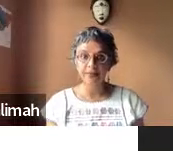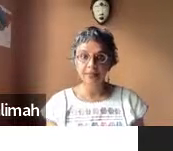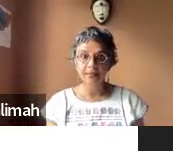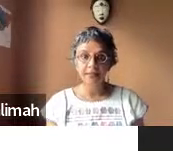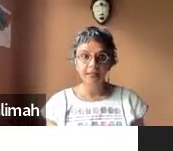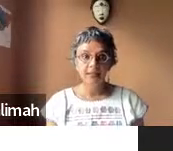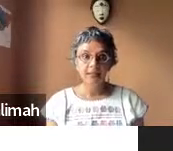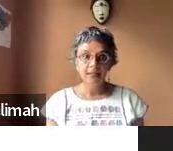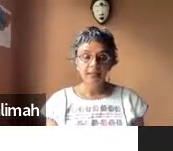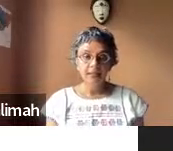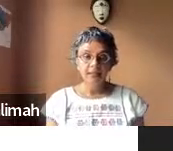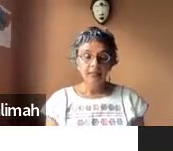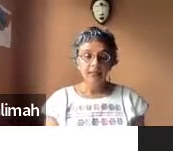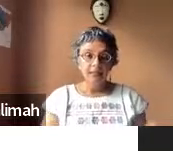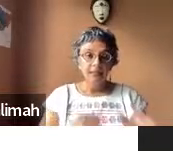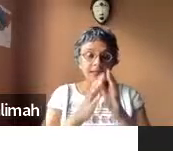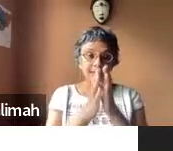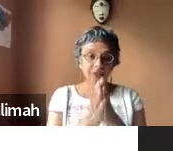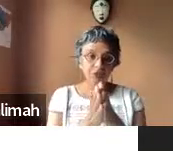leave.